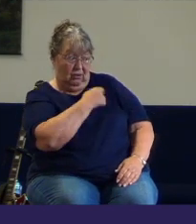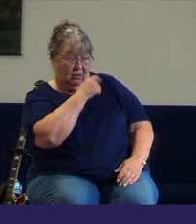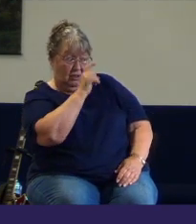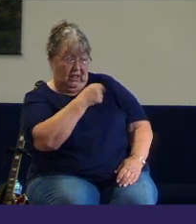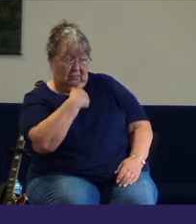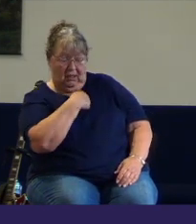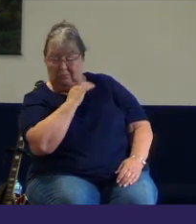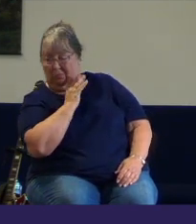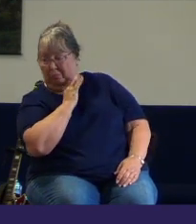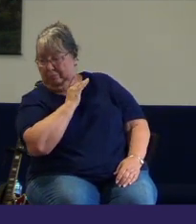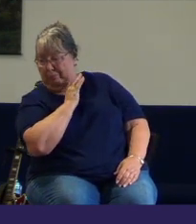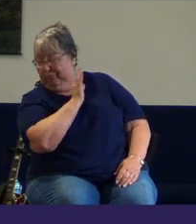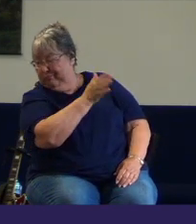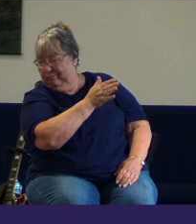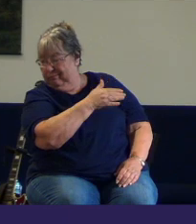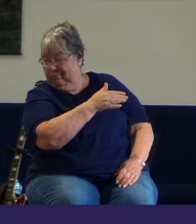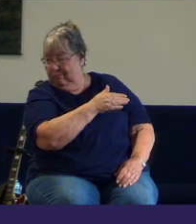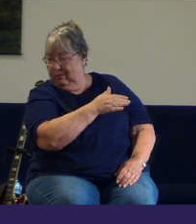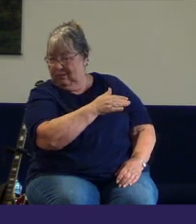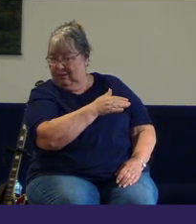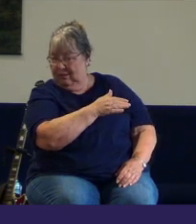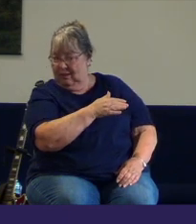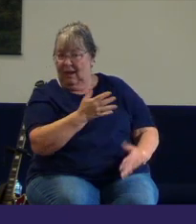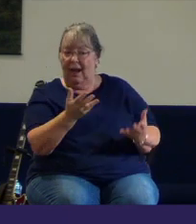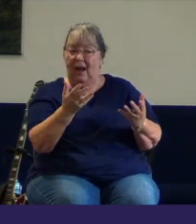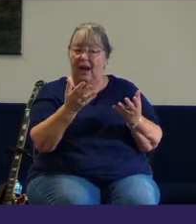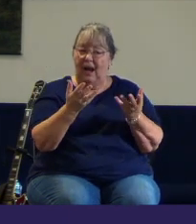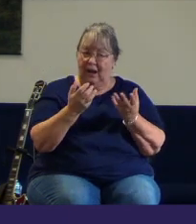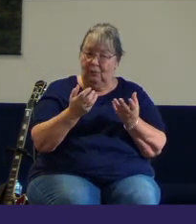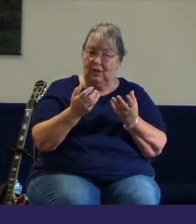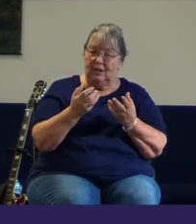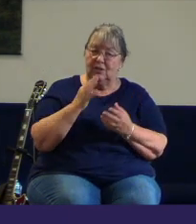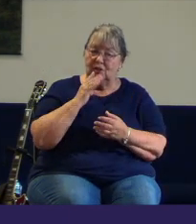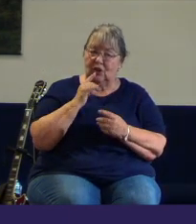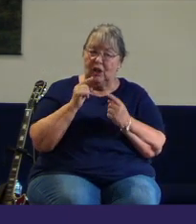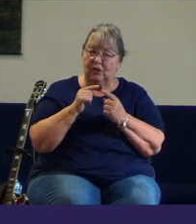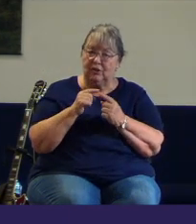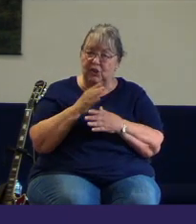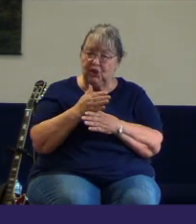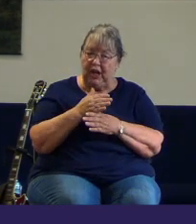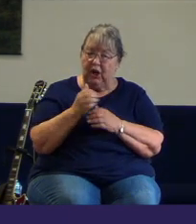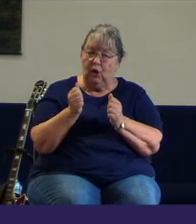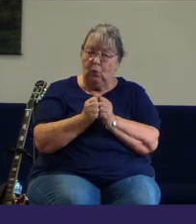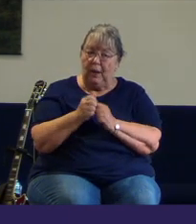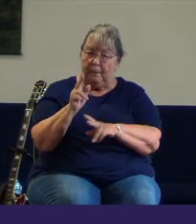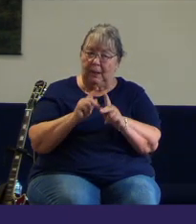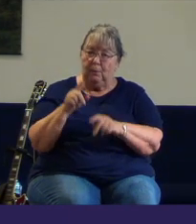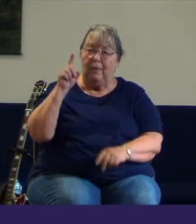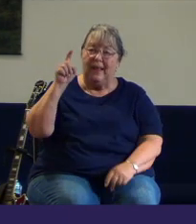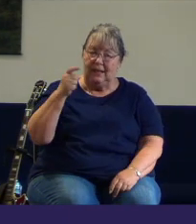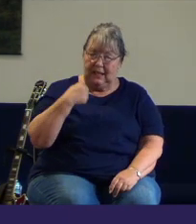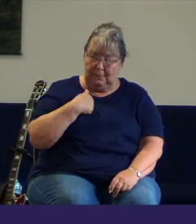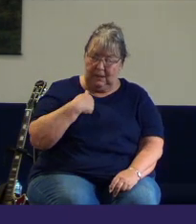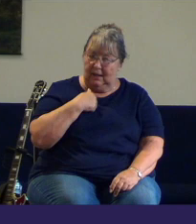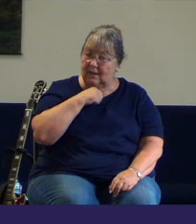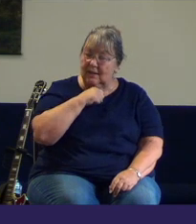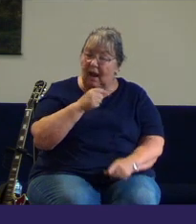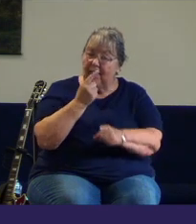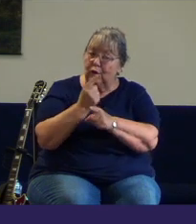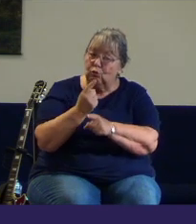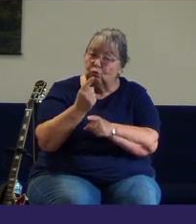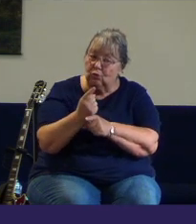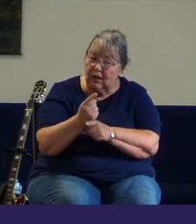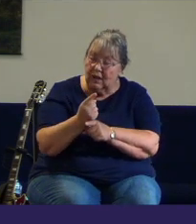I didn't come for those who feel they don't need me. Jesus says, I came not for the righteous, but I came